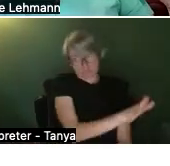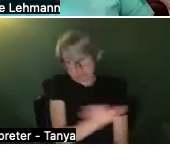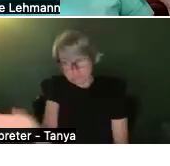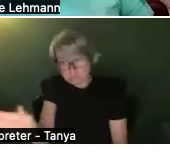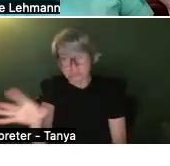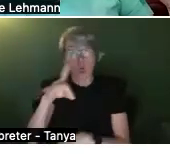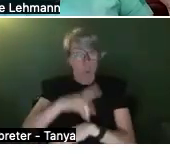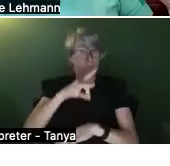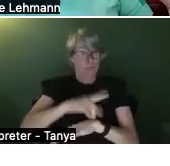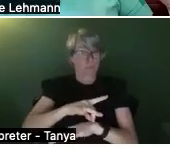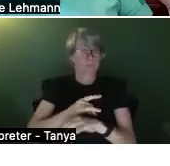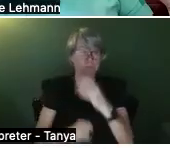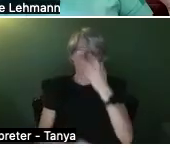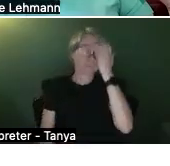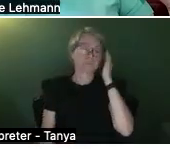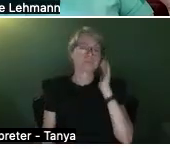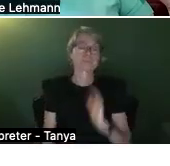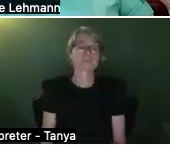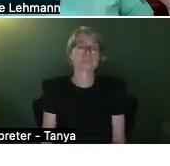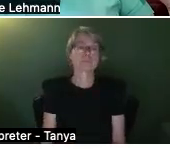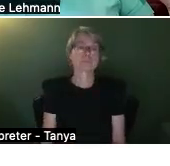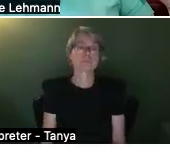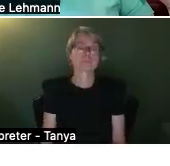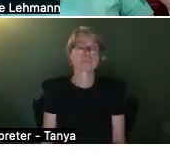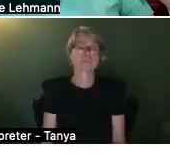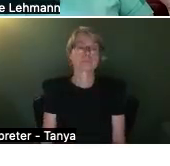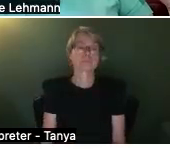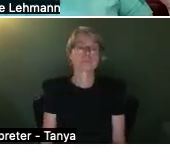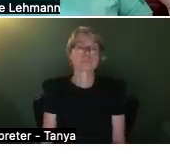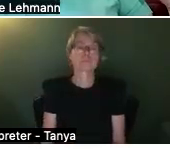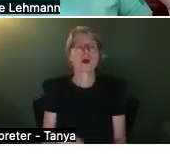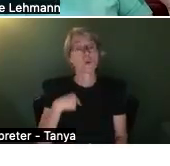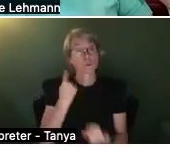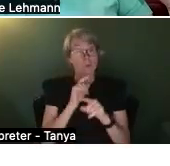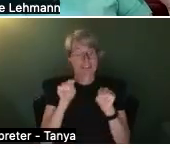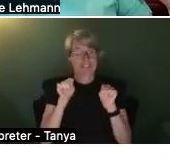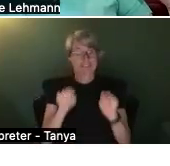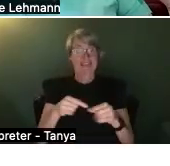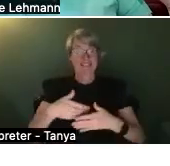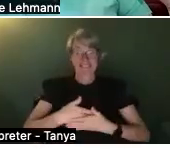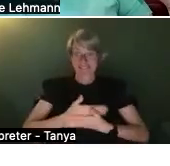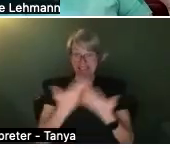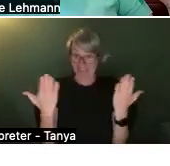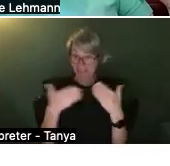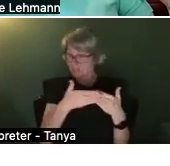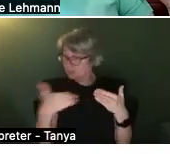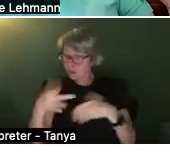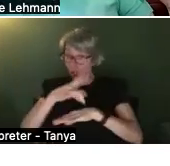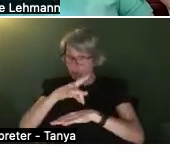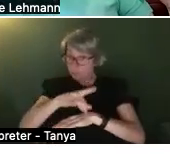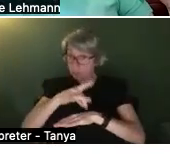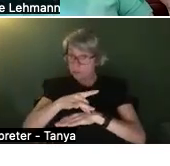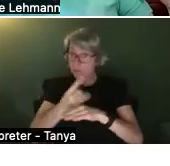to accident and emergency. So I'm going to talk about some of the things that happened during this hospital stay